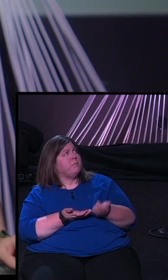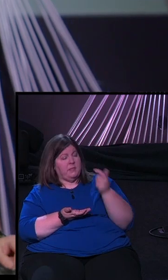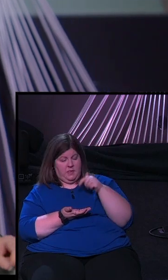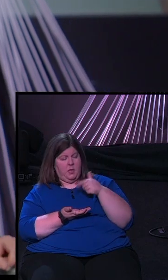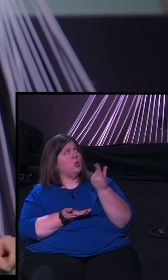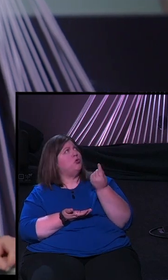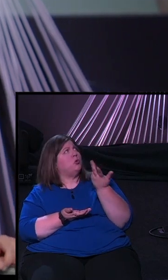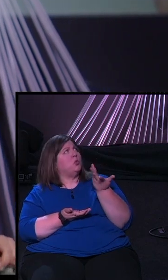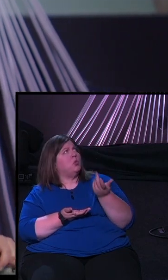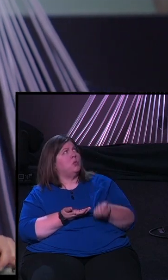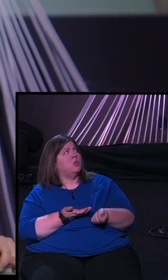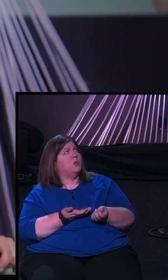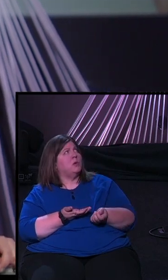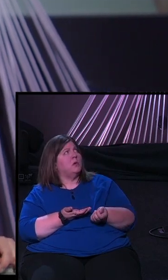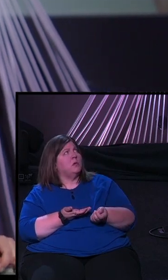me to do?